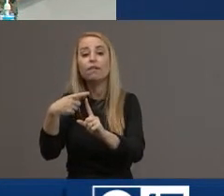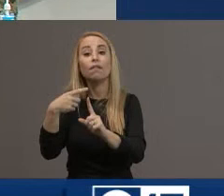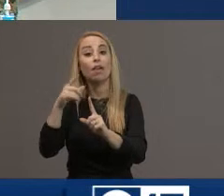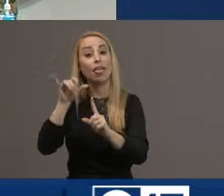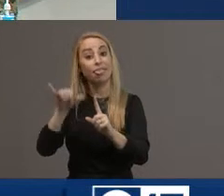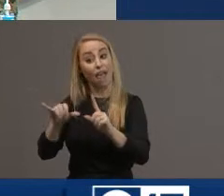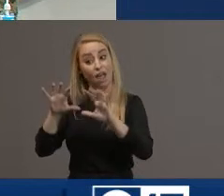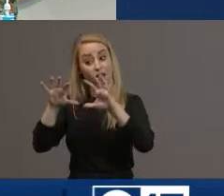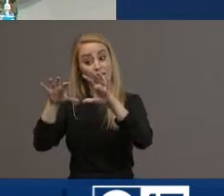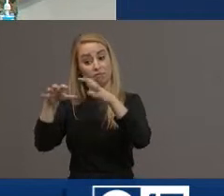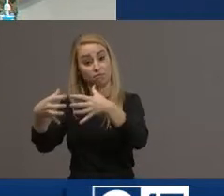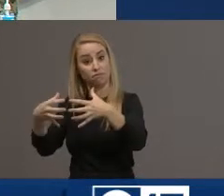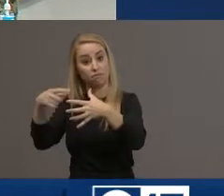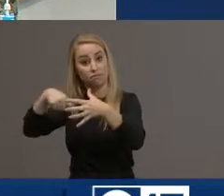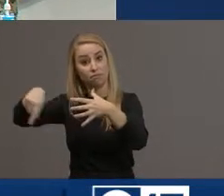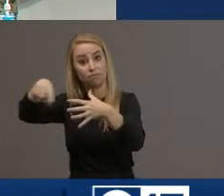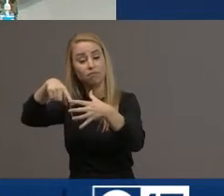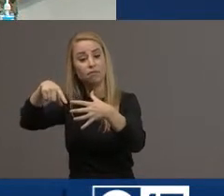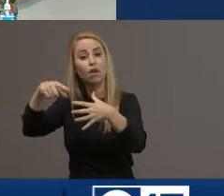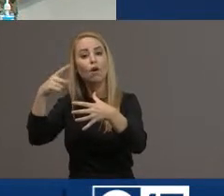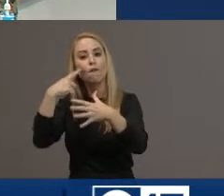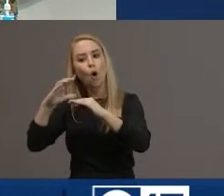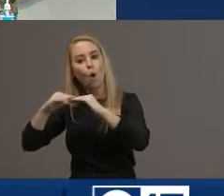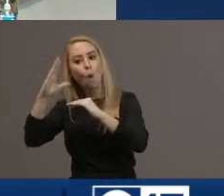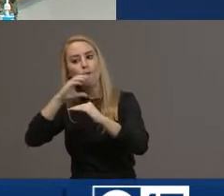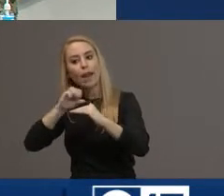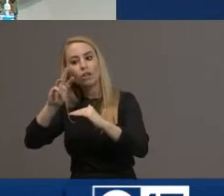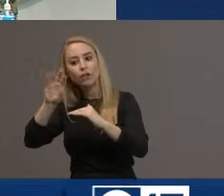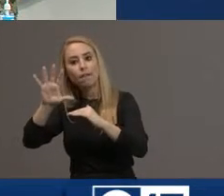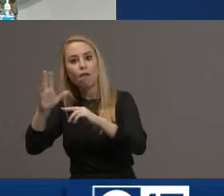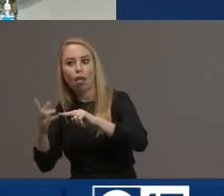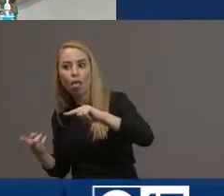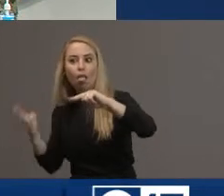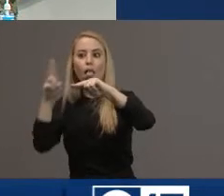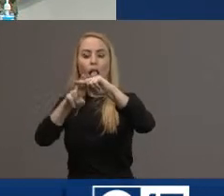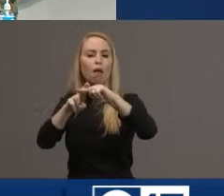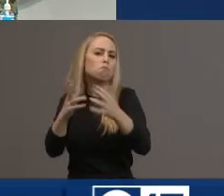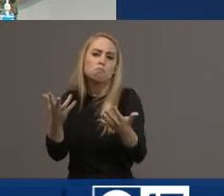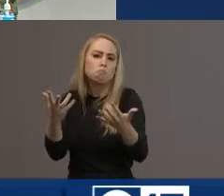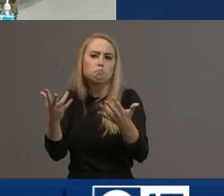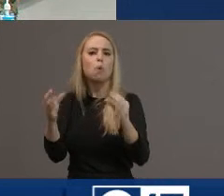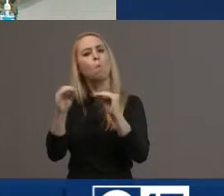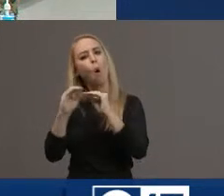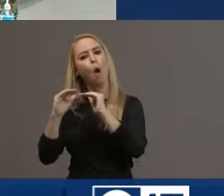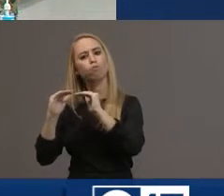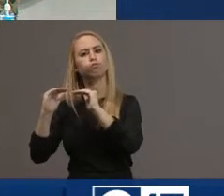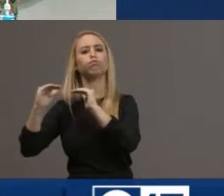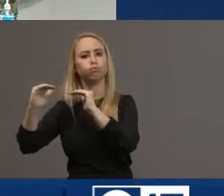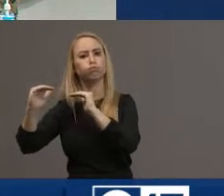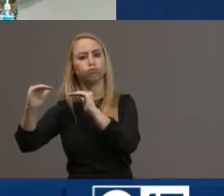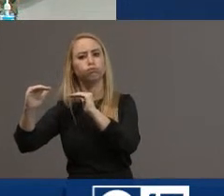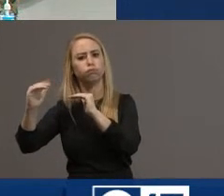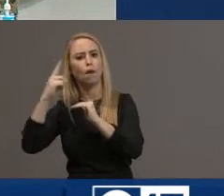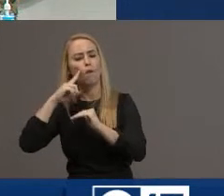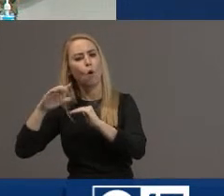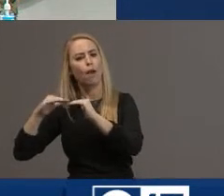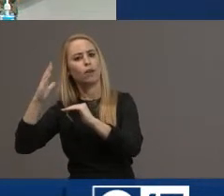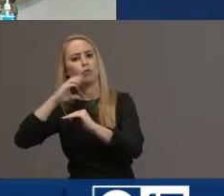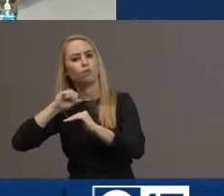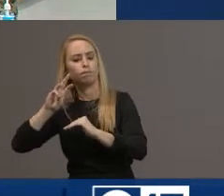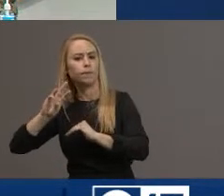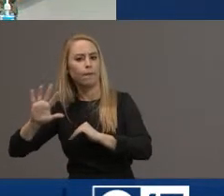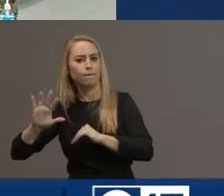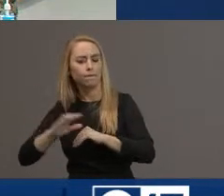grow in an exponential way in our greater than 65 age category. But we haven't done